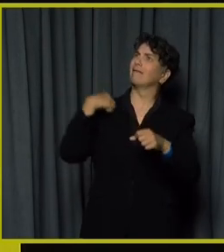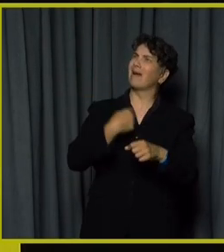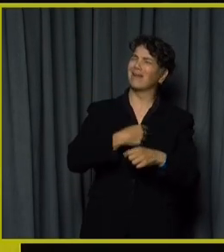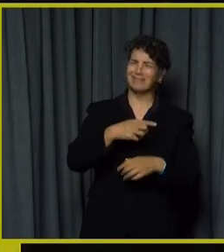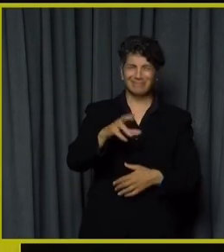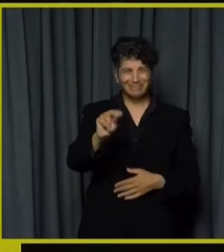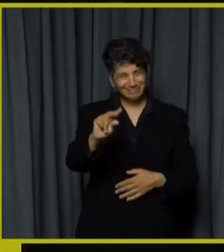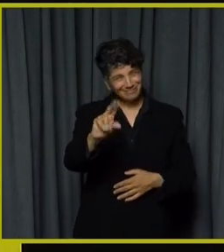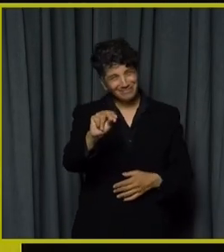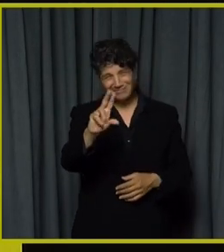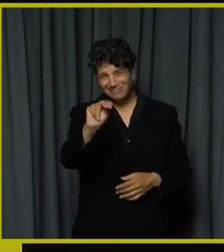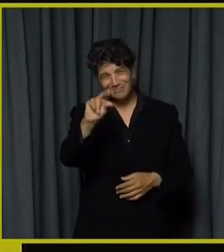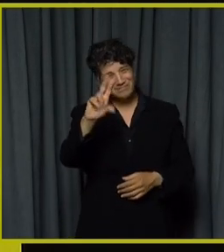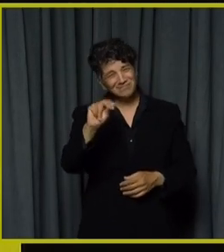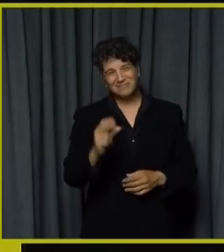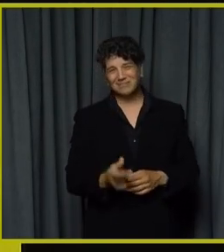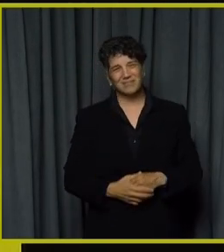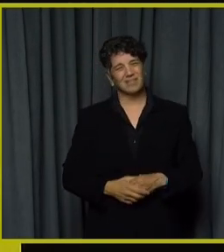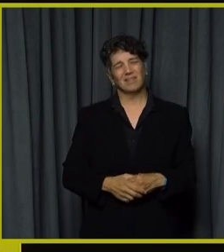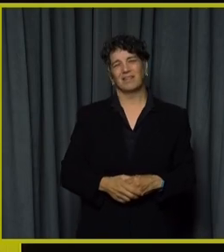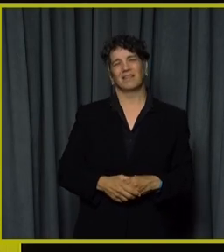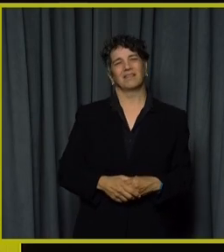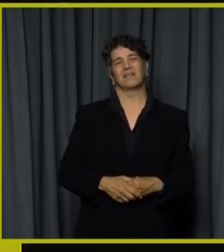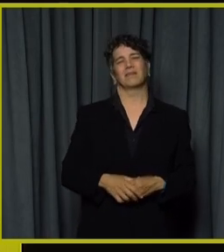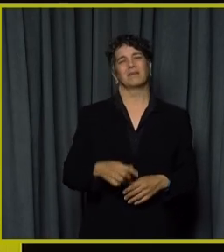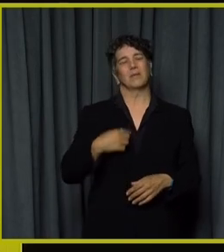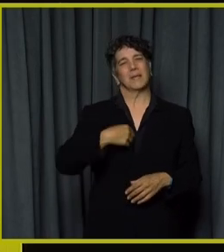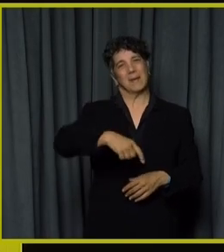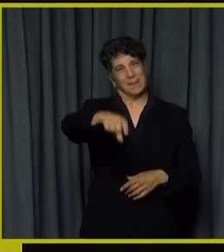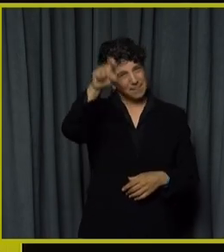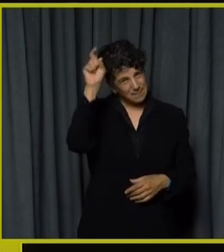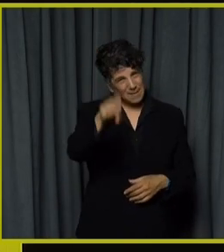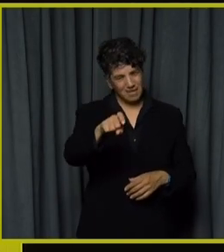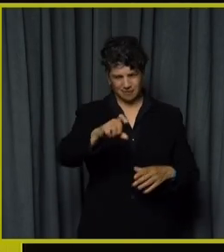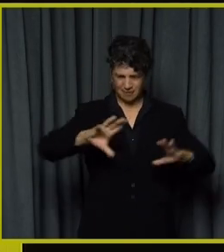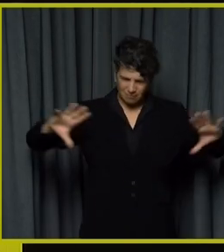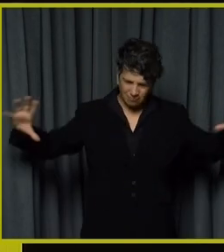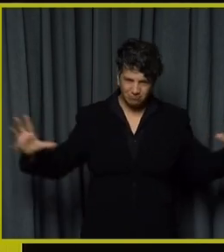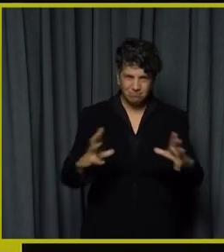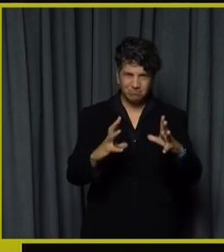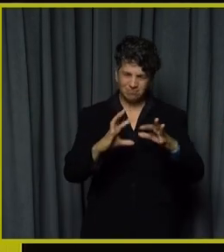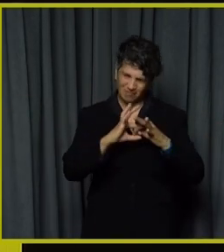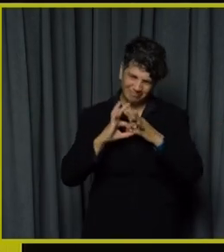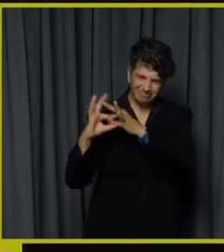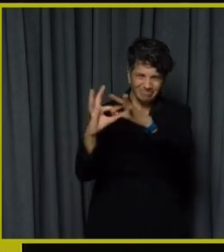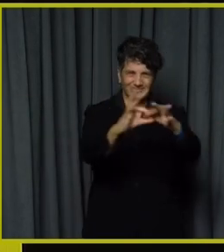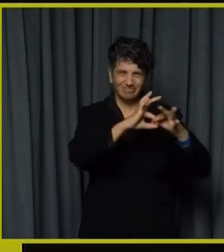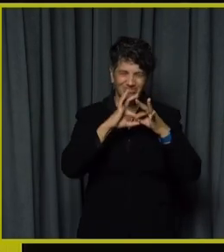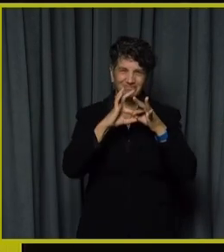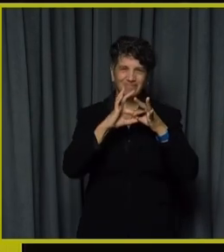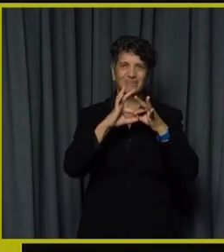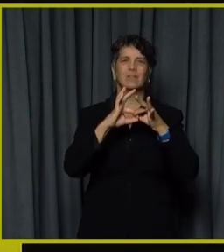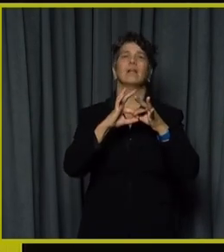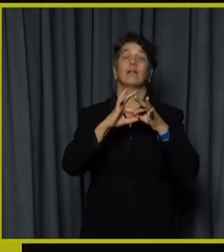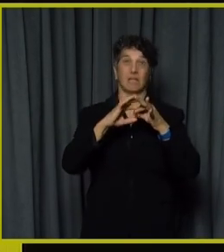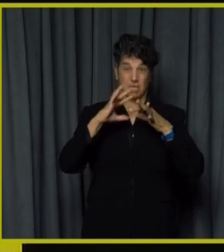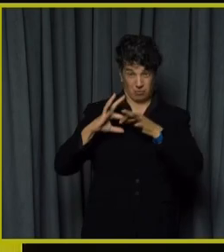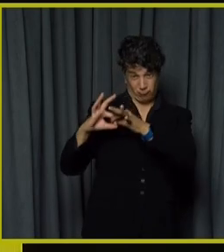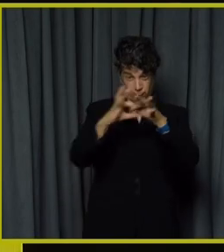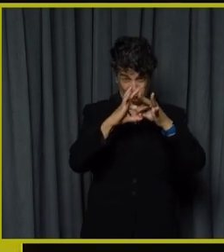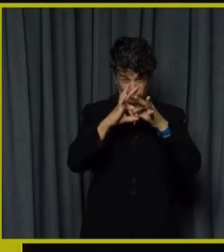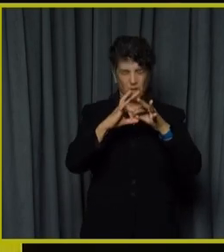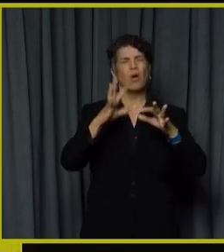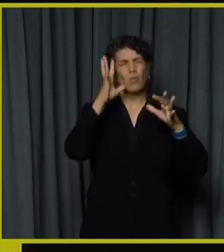when we take bold action together, it can be done. Si se